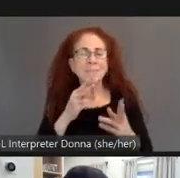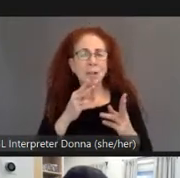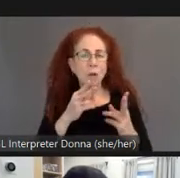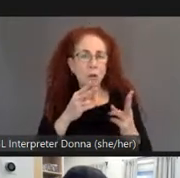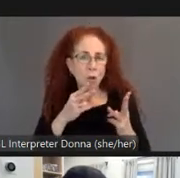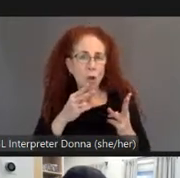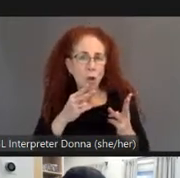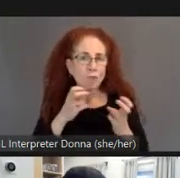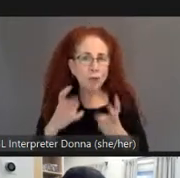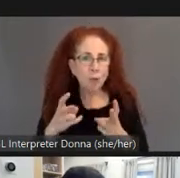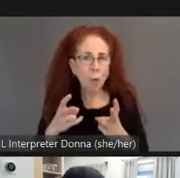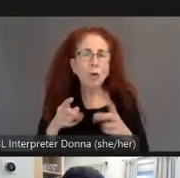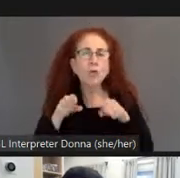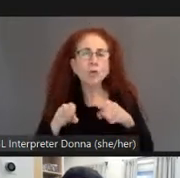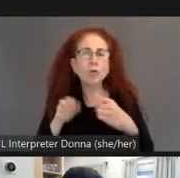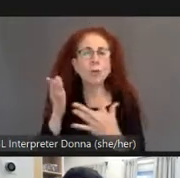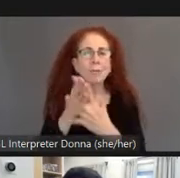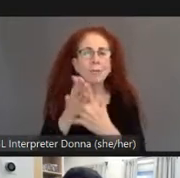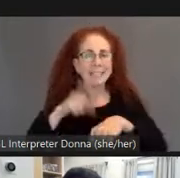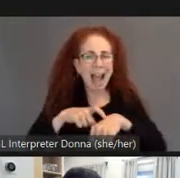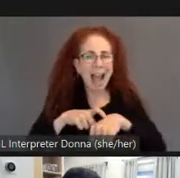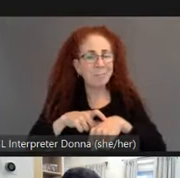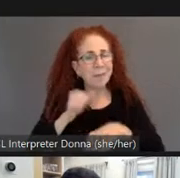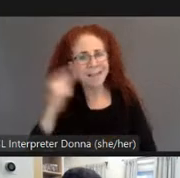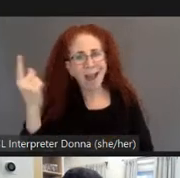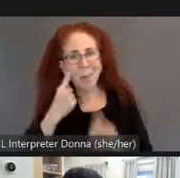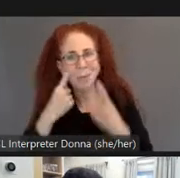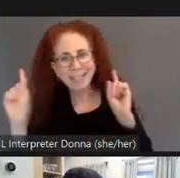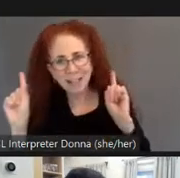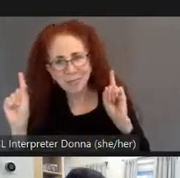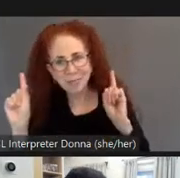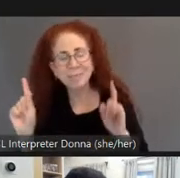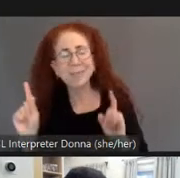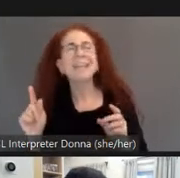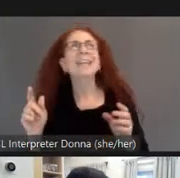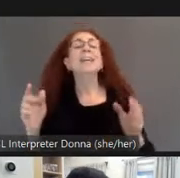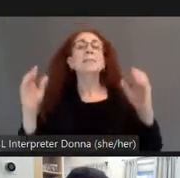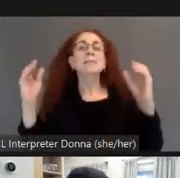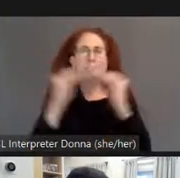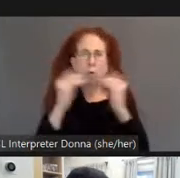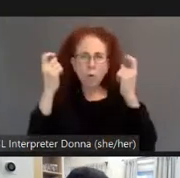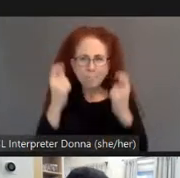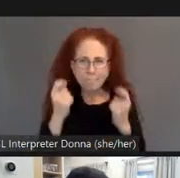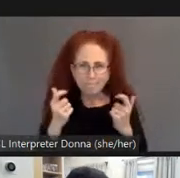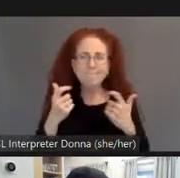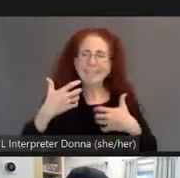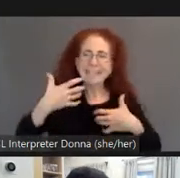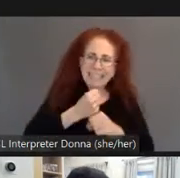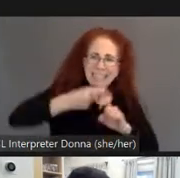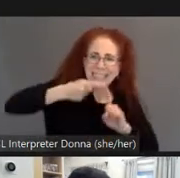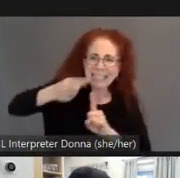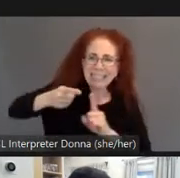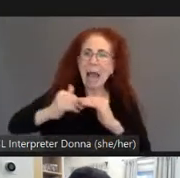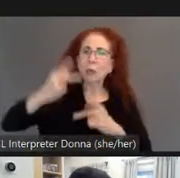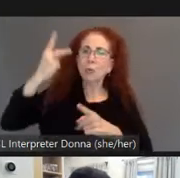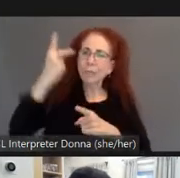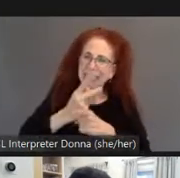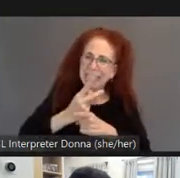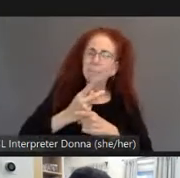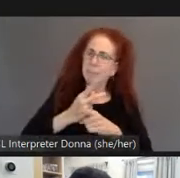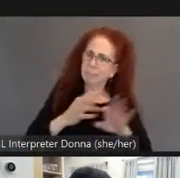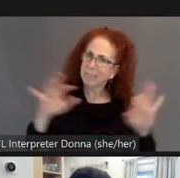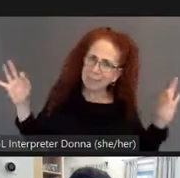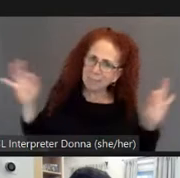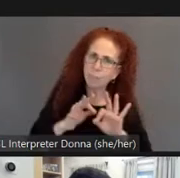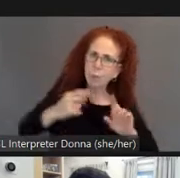So then distilling them further and trying to figure out how to keep the integrity of the language and the piece